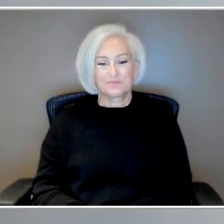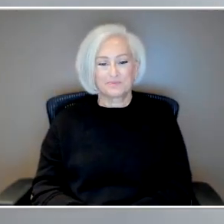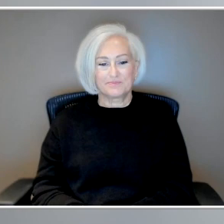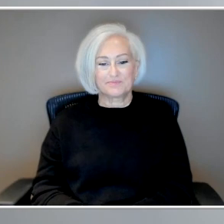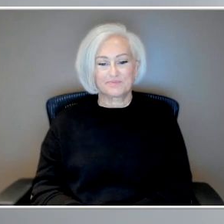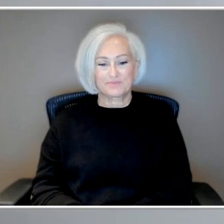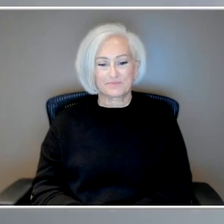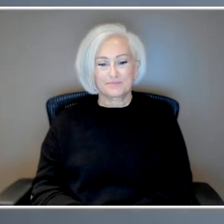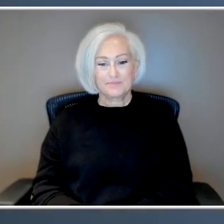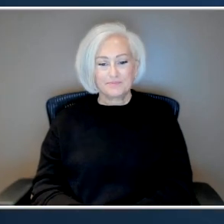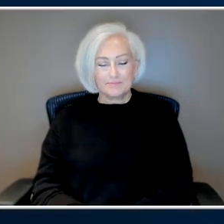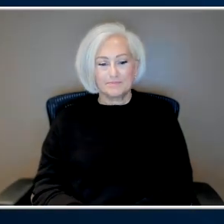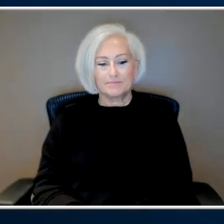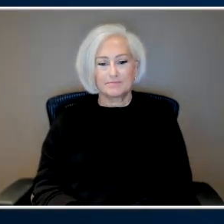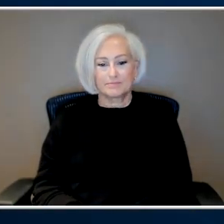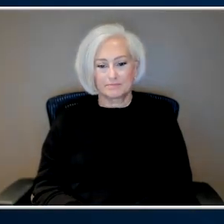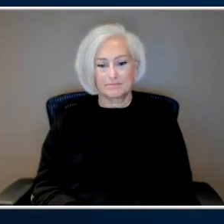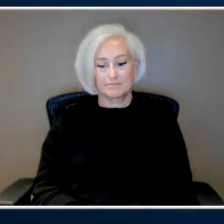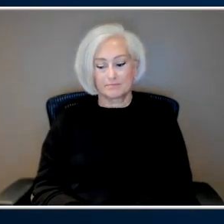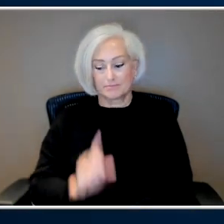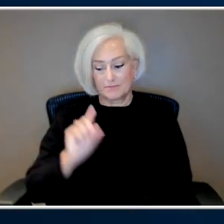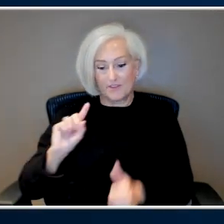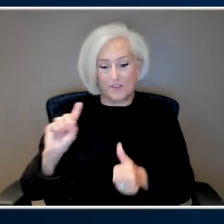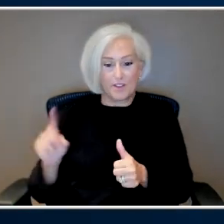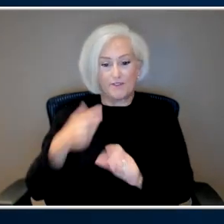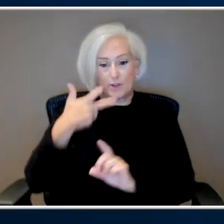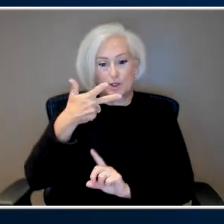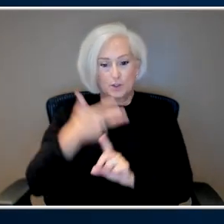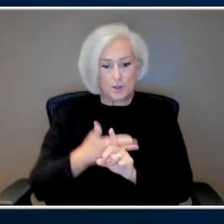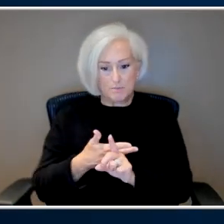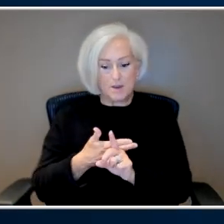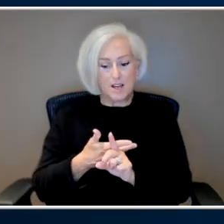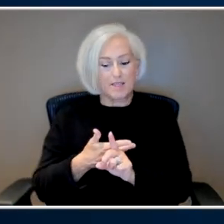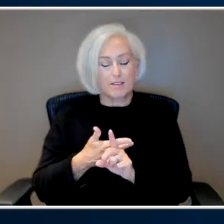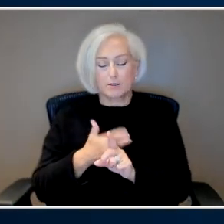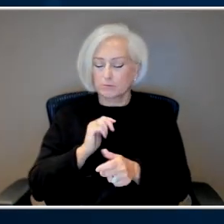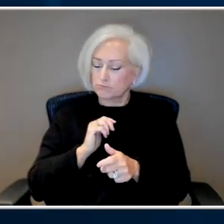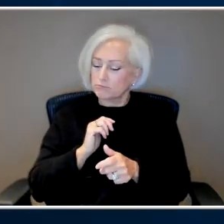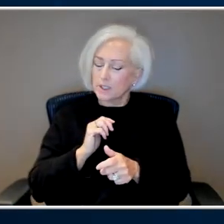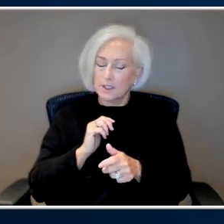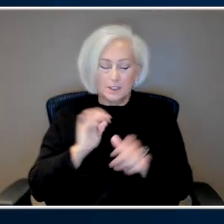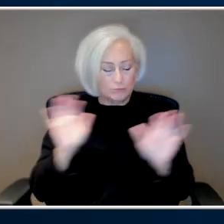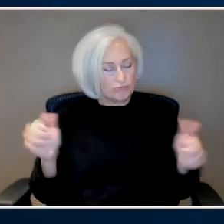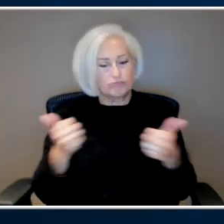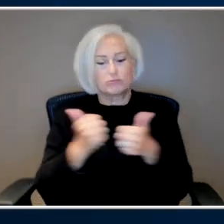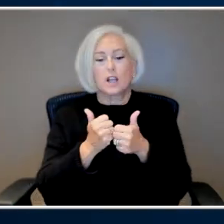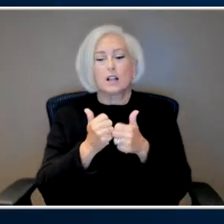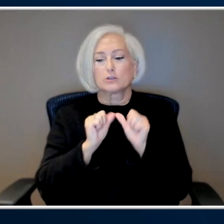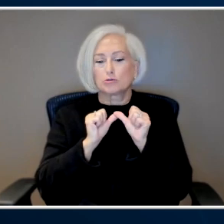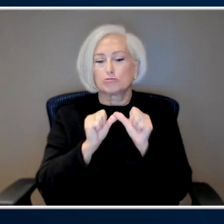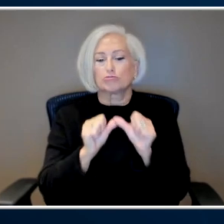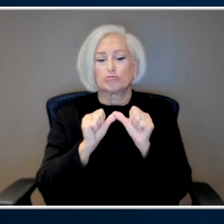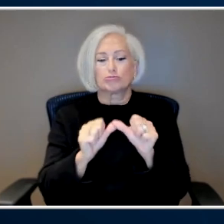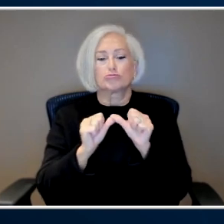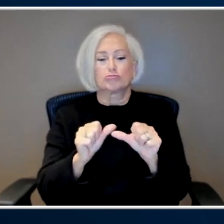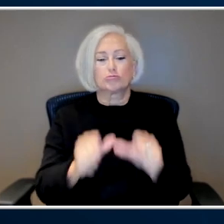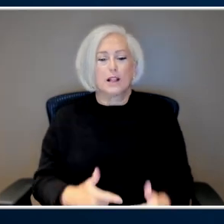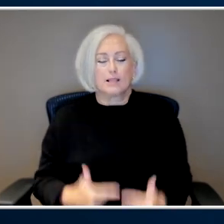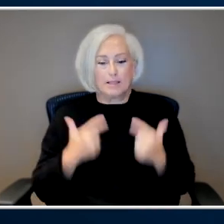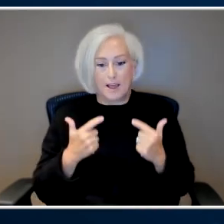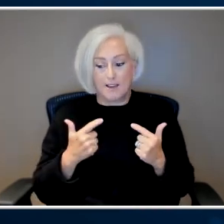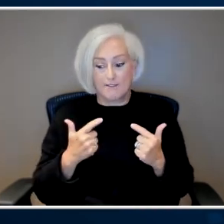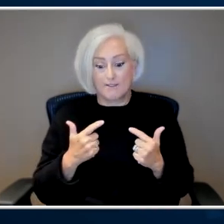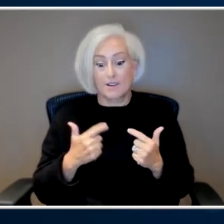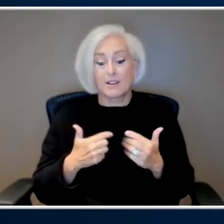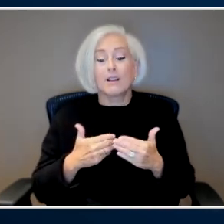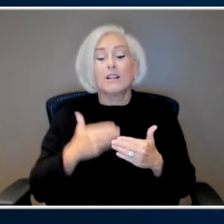For us, that first 3 months was more of a fight to stay alive, and then the following year and a half was a fight to